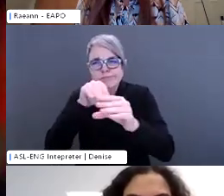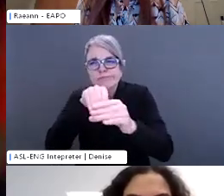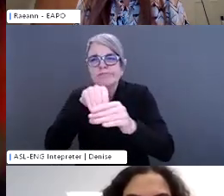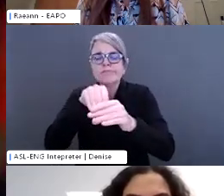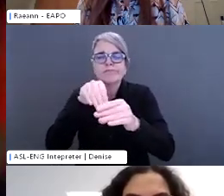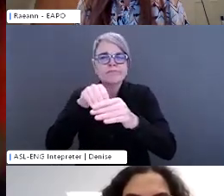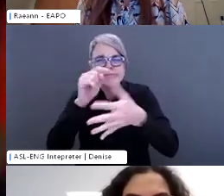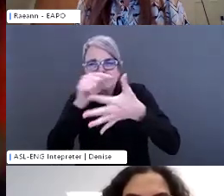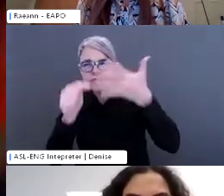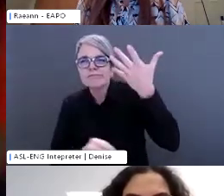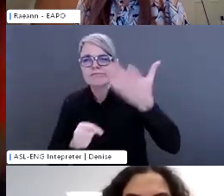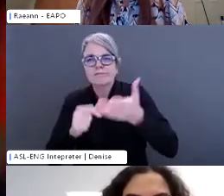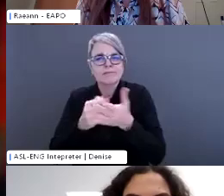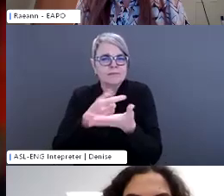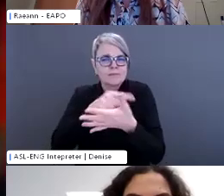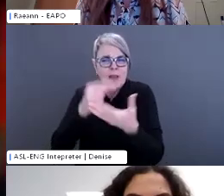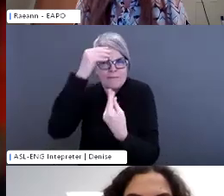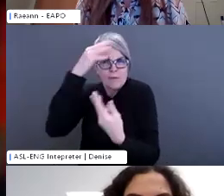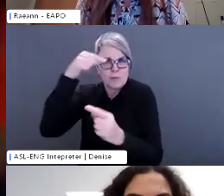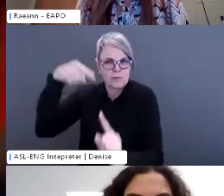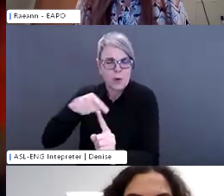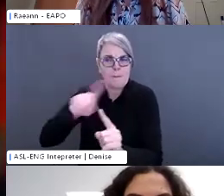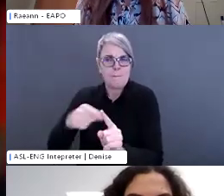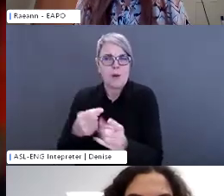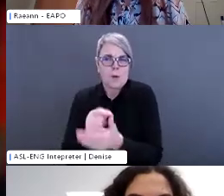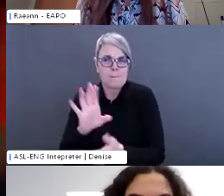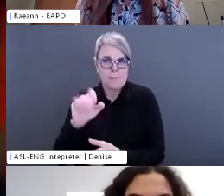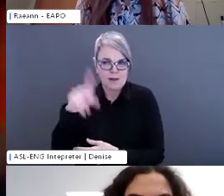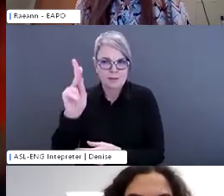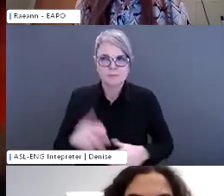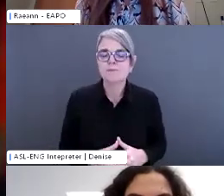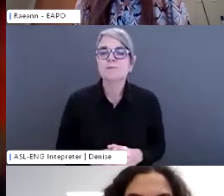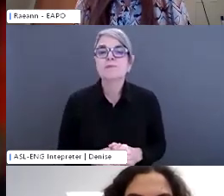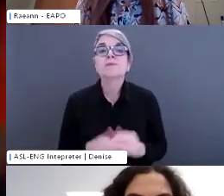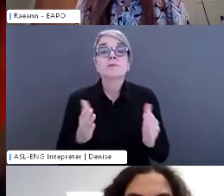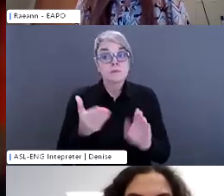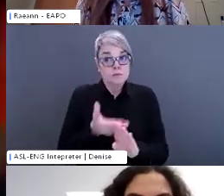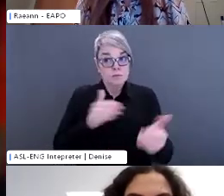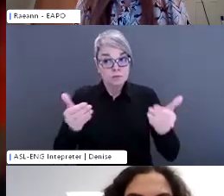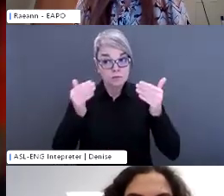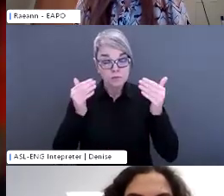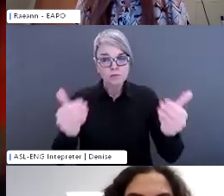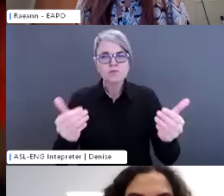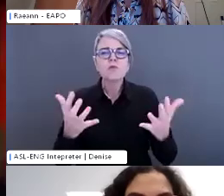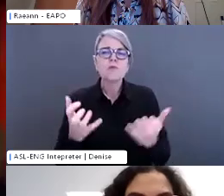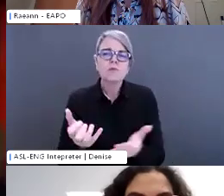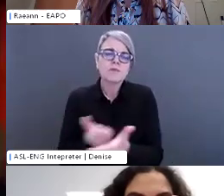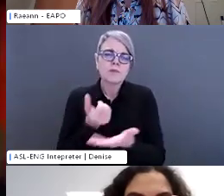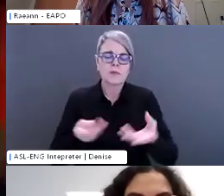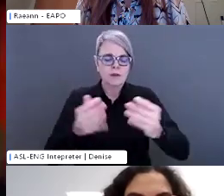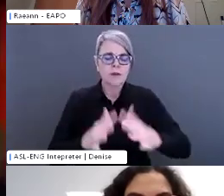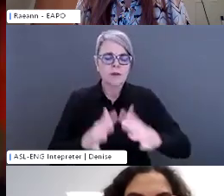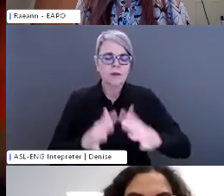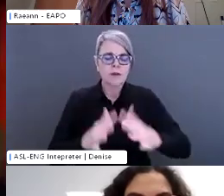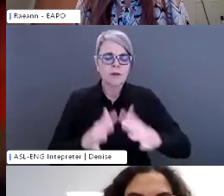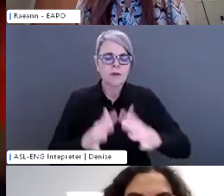Before we begin, I do want to provide our land acknowledgement. We acknowledge that we gather on the traditional